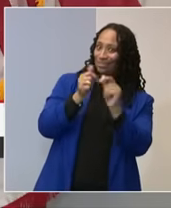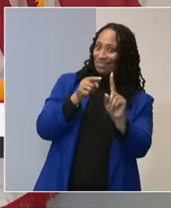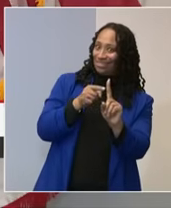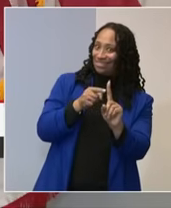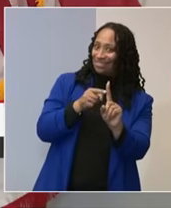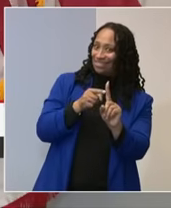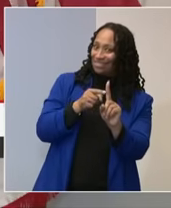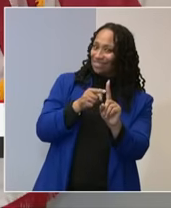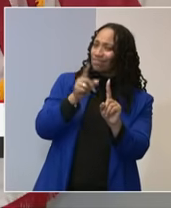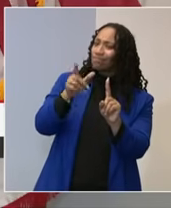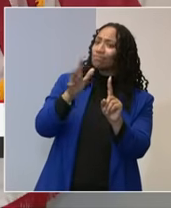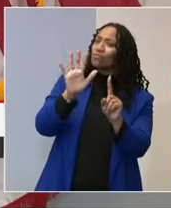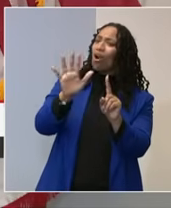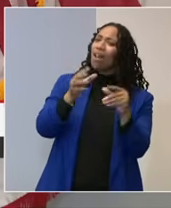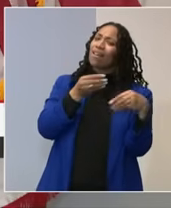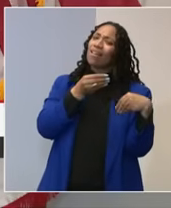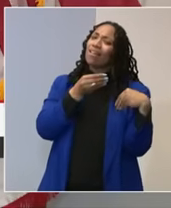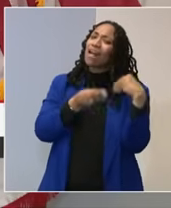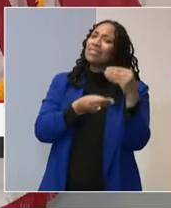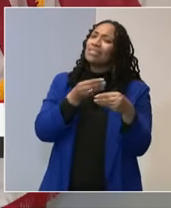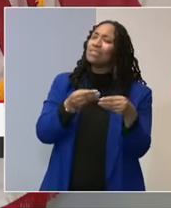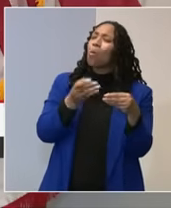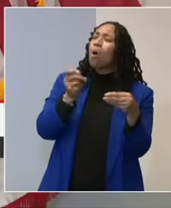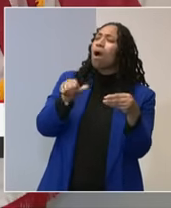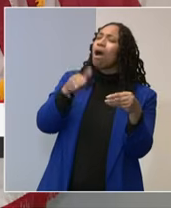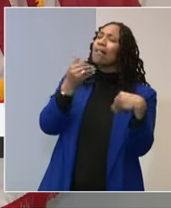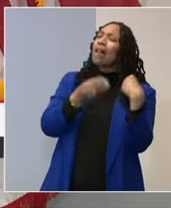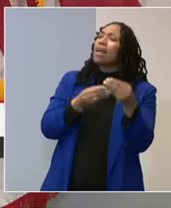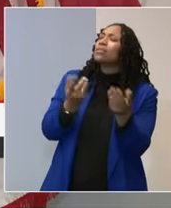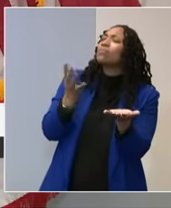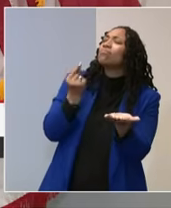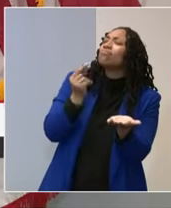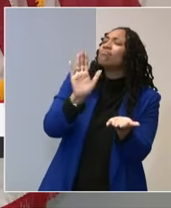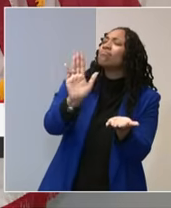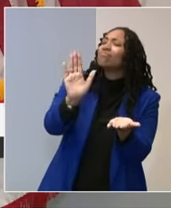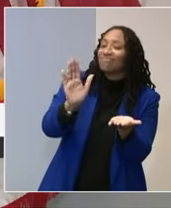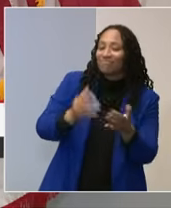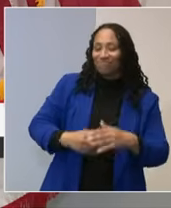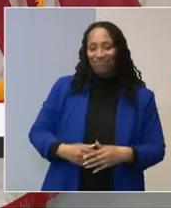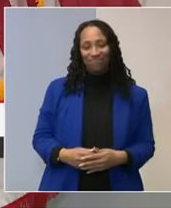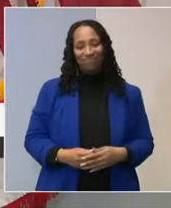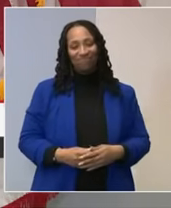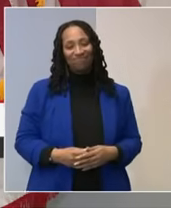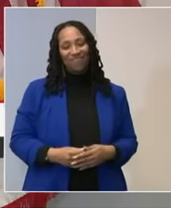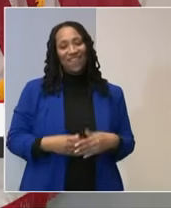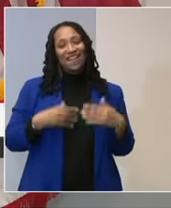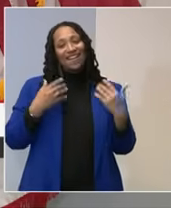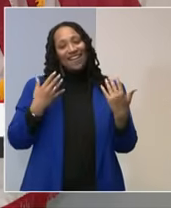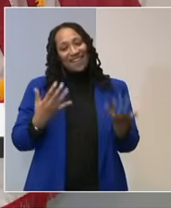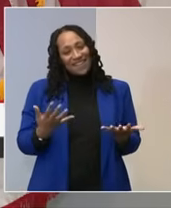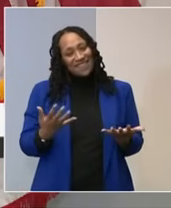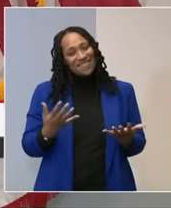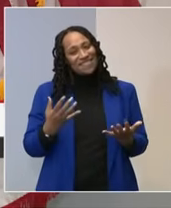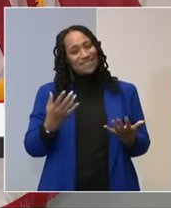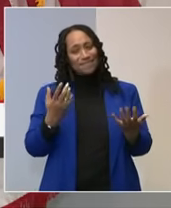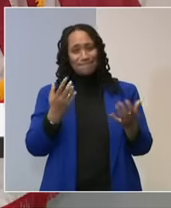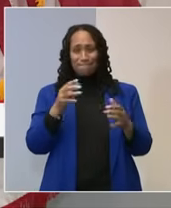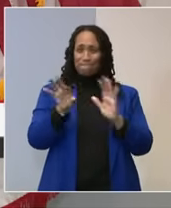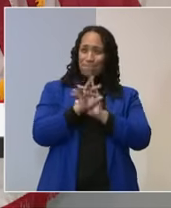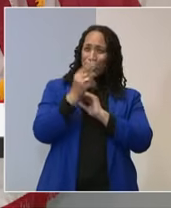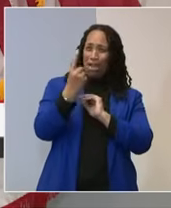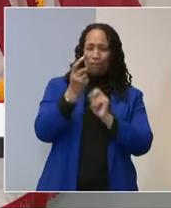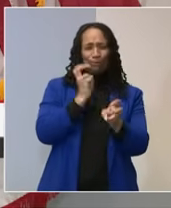would also put as high as RFK Stadium and the downtown sports? It's hard for me to rank things, and I